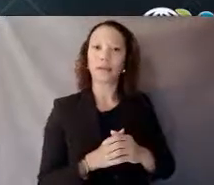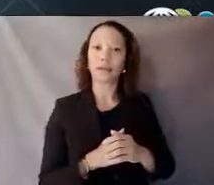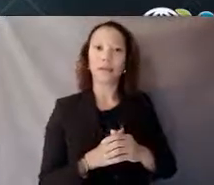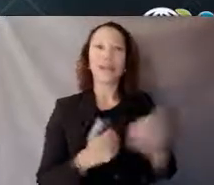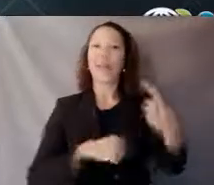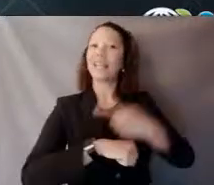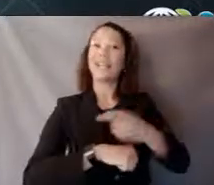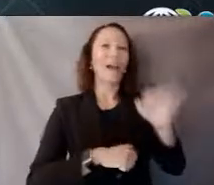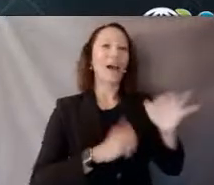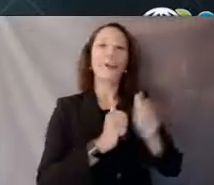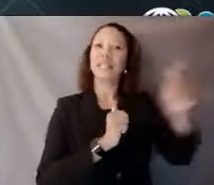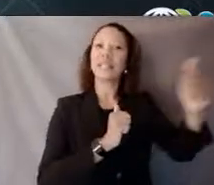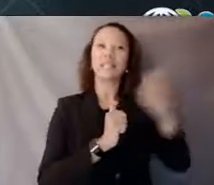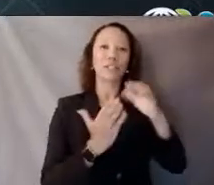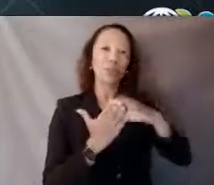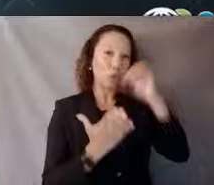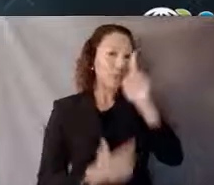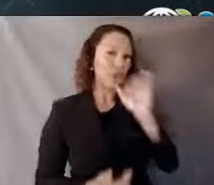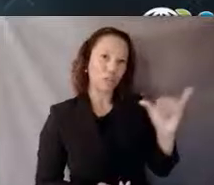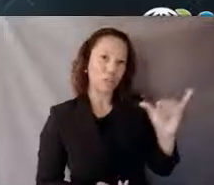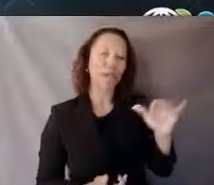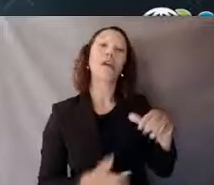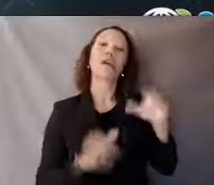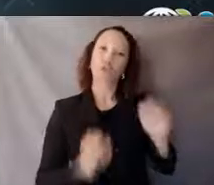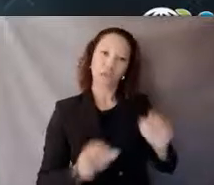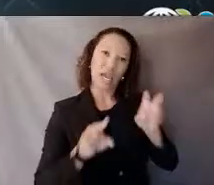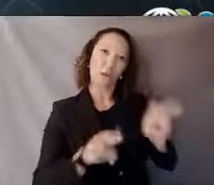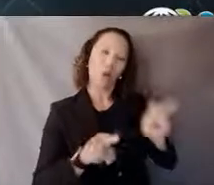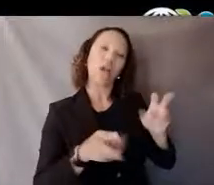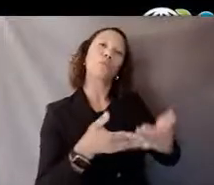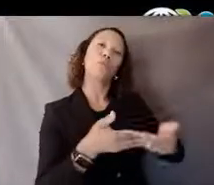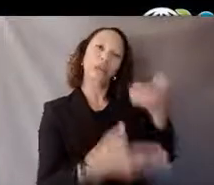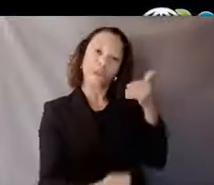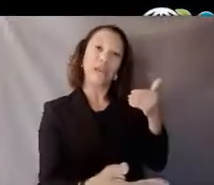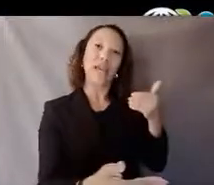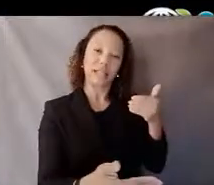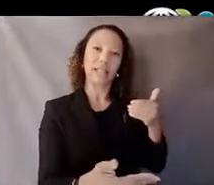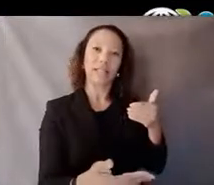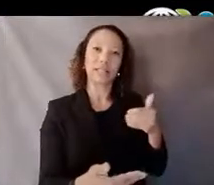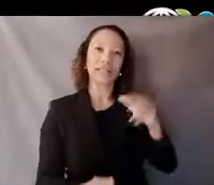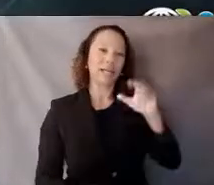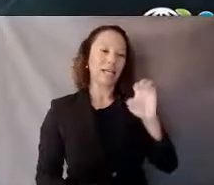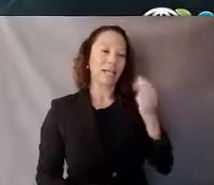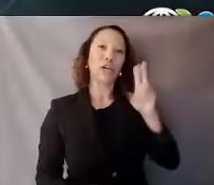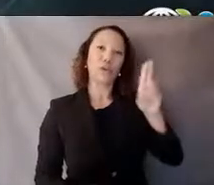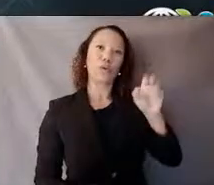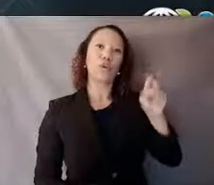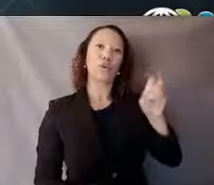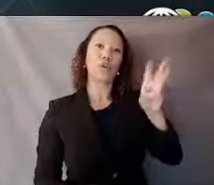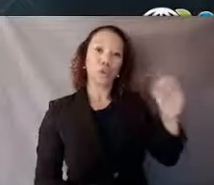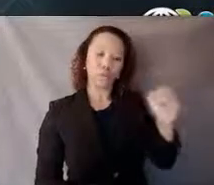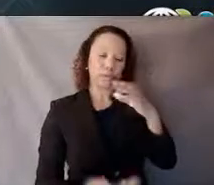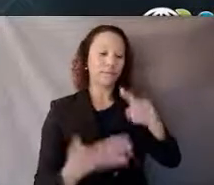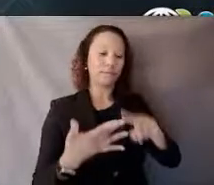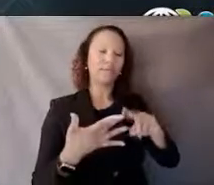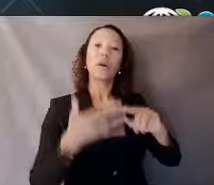of distance learning may look like. So feel free to watch a previous episode from last week. And then number 3, communicate.